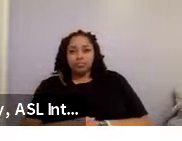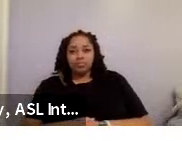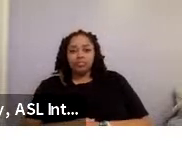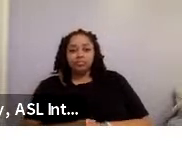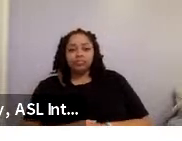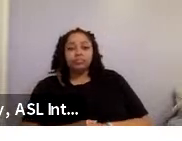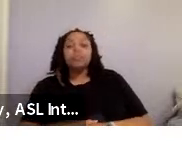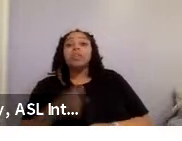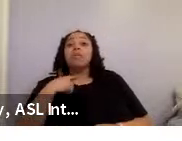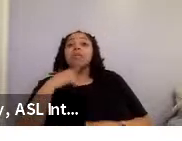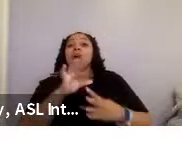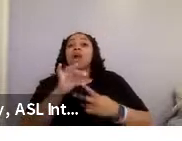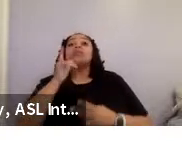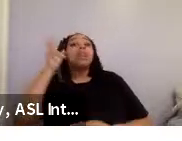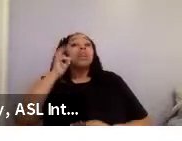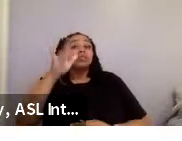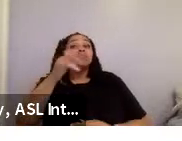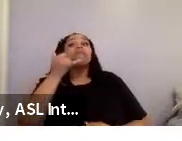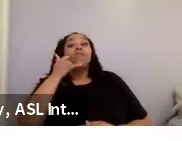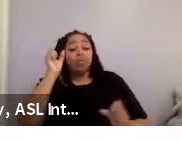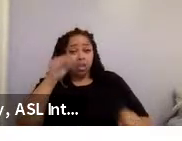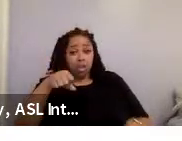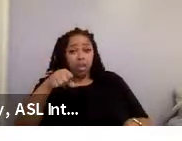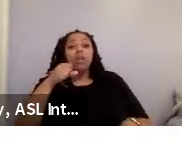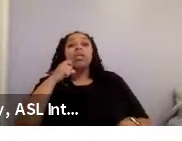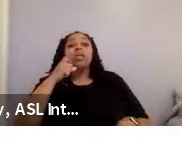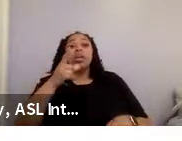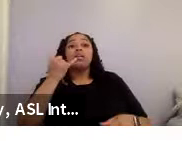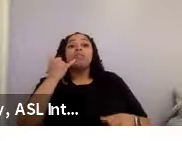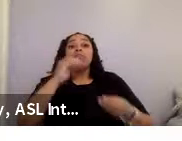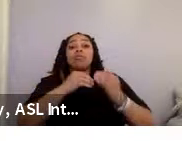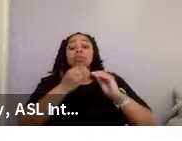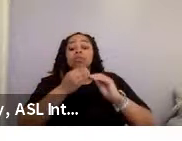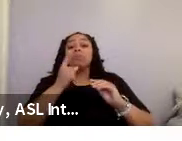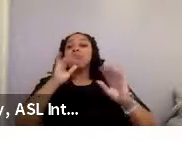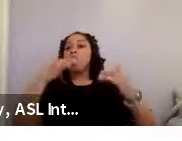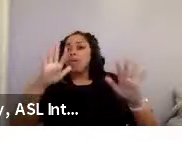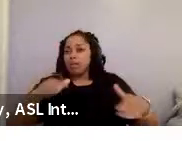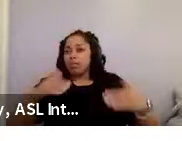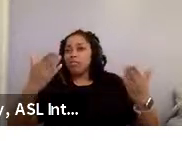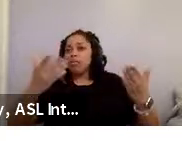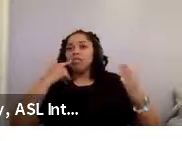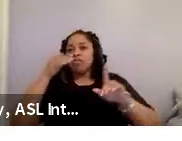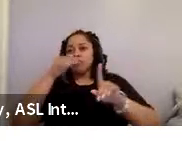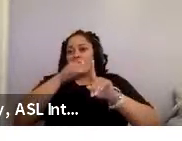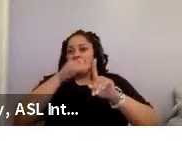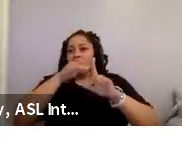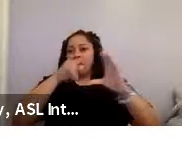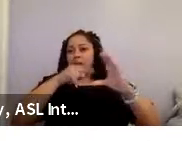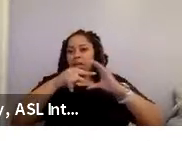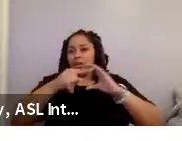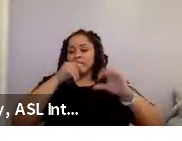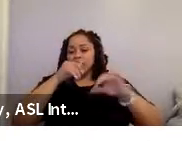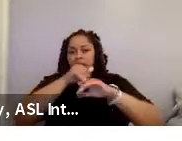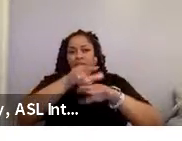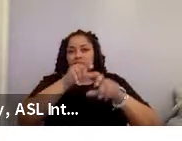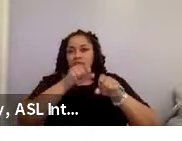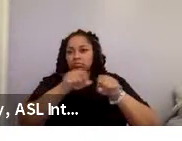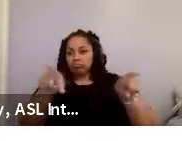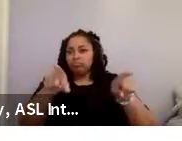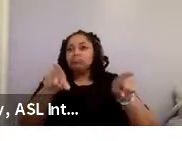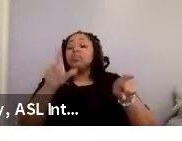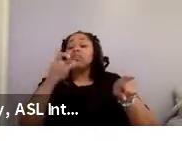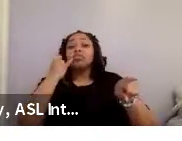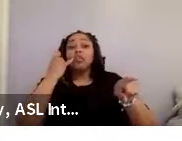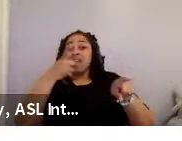There was an option to listen by telephone today, and the numerous telephone options were provided in the reminder email that was sent to everyone. So if